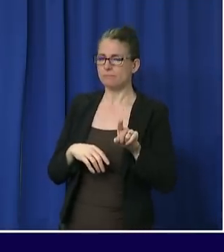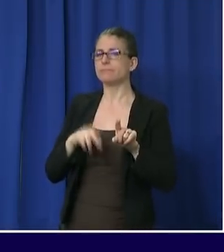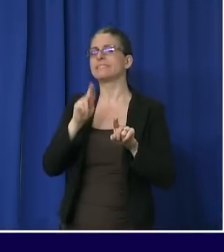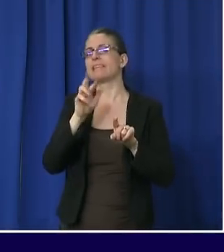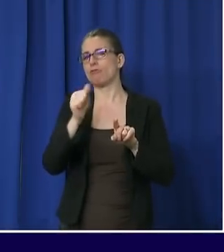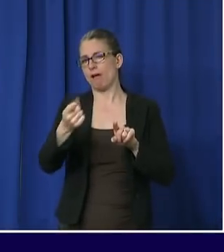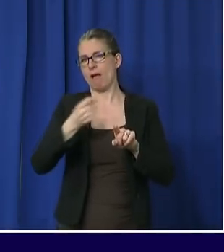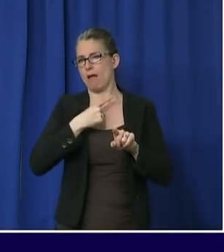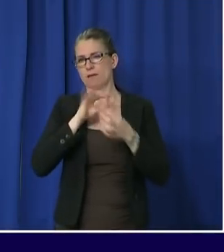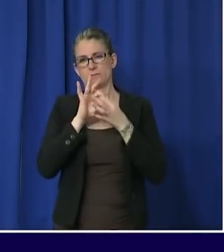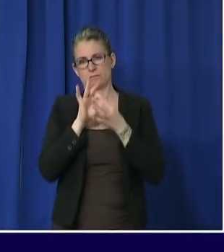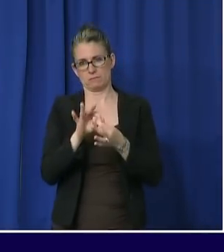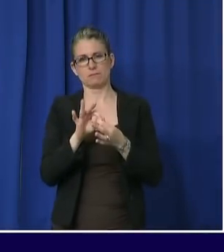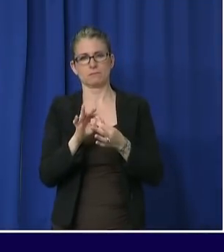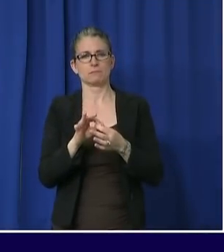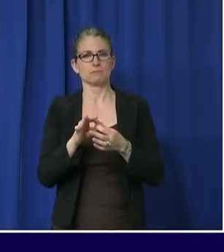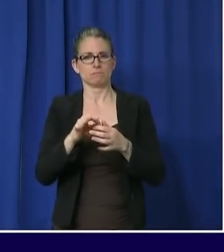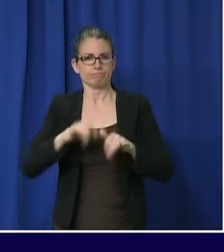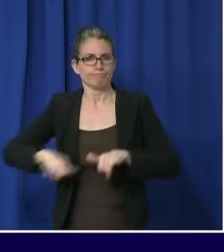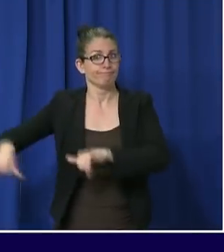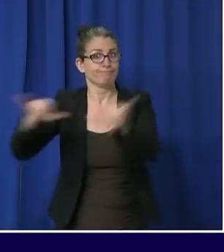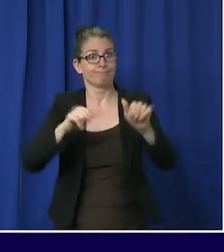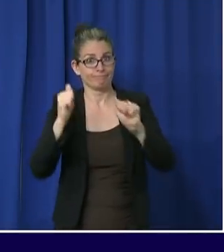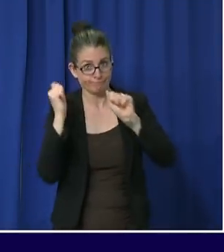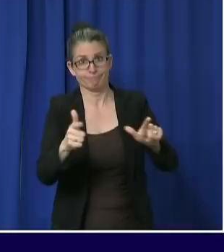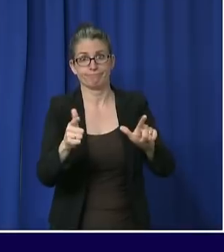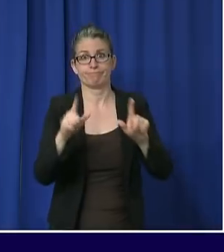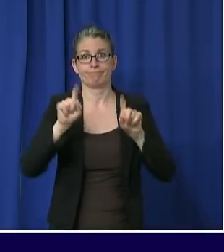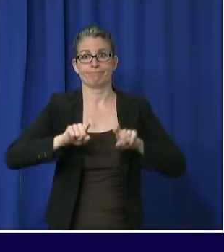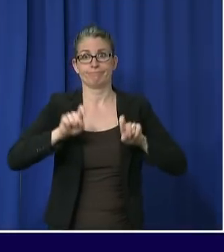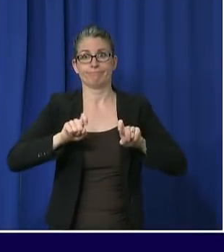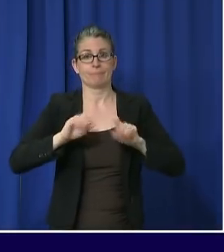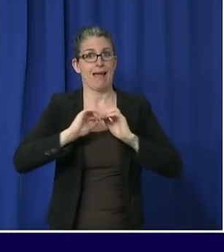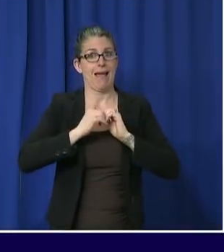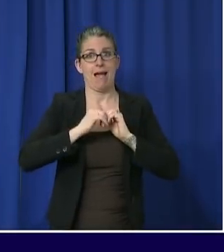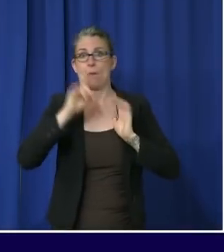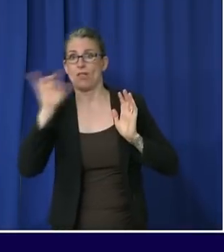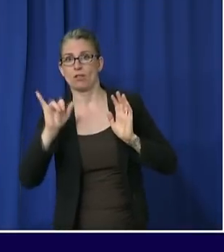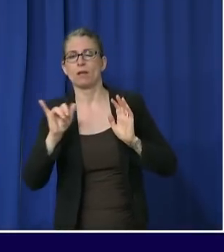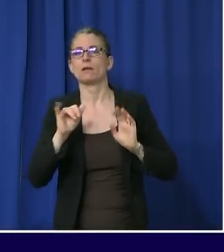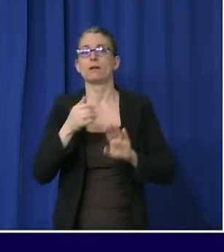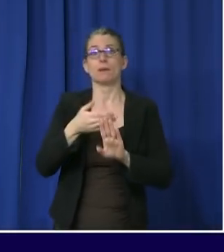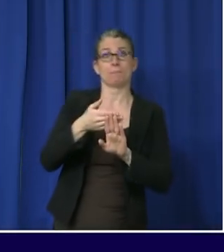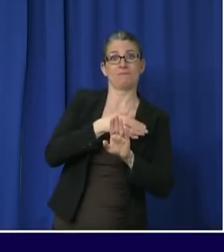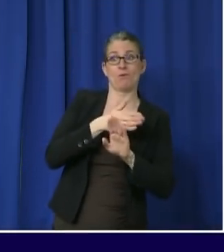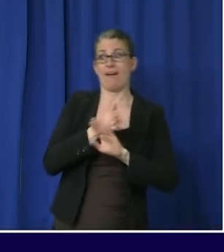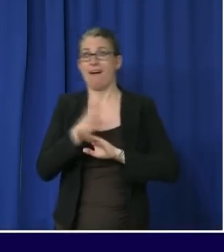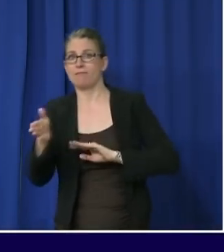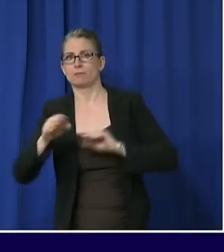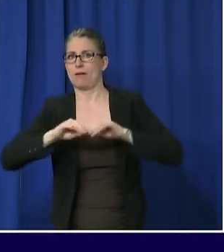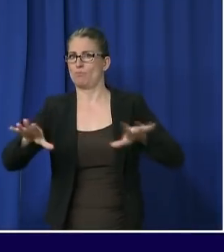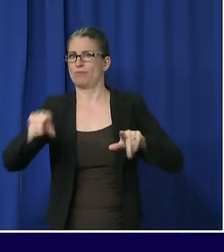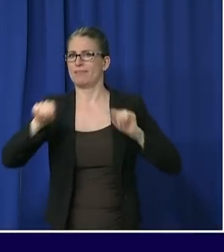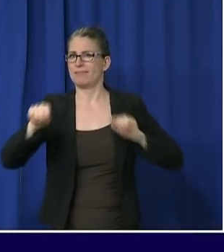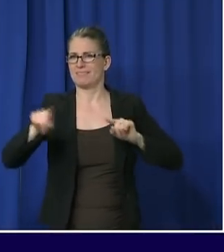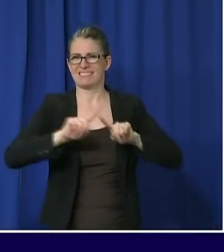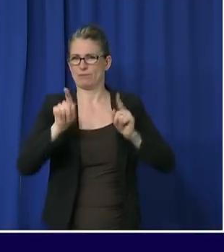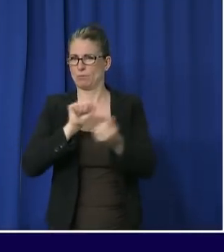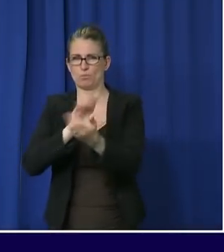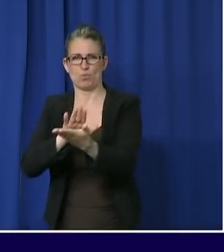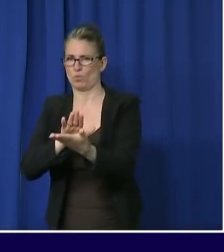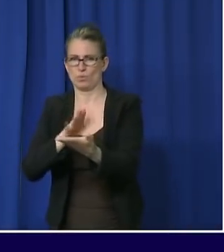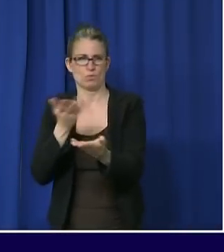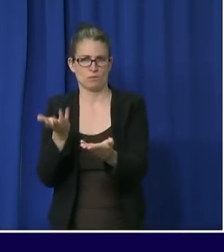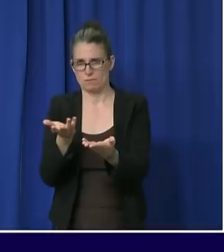congregate settings before an outbreak hits. And we've had really extensive discussions around that, including